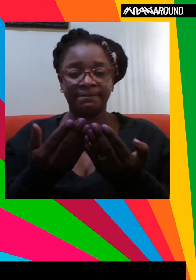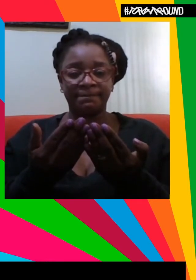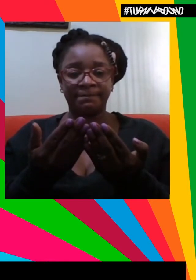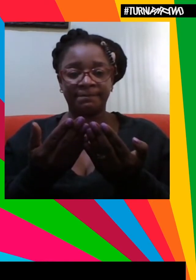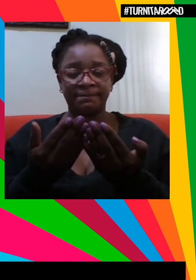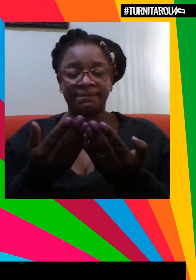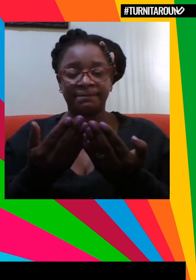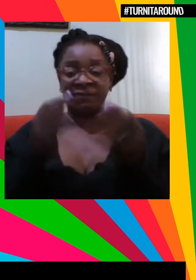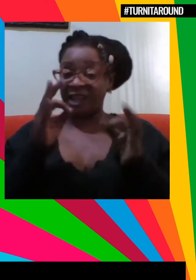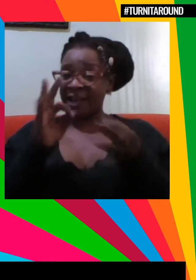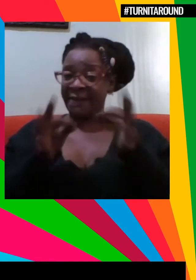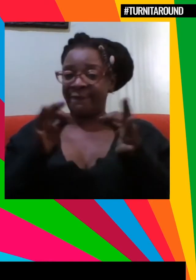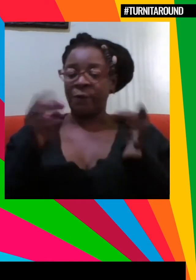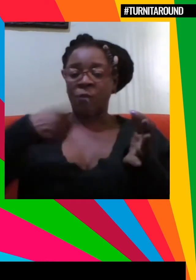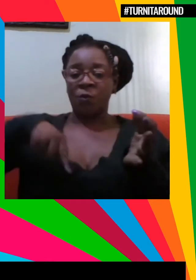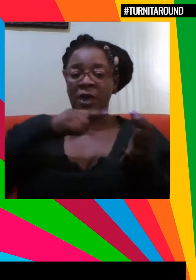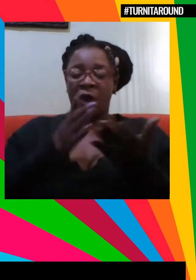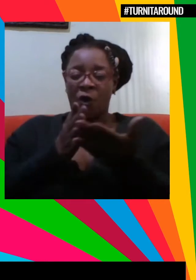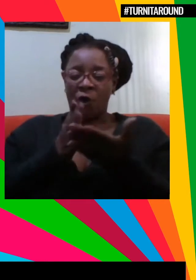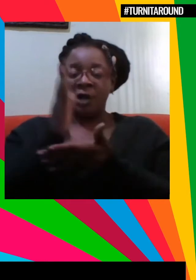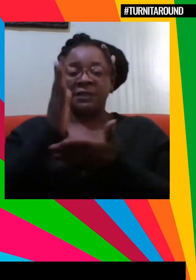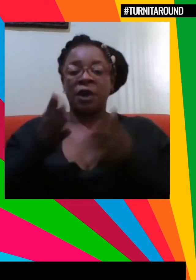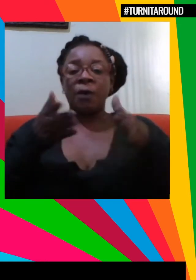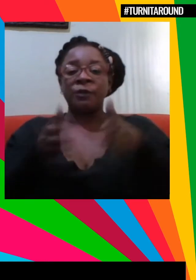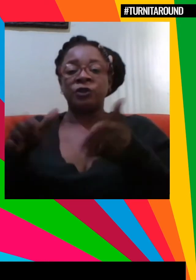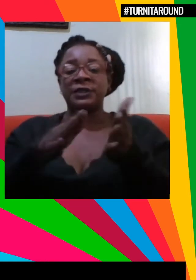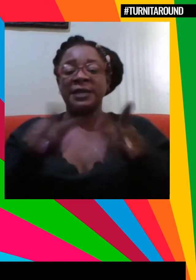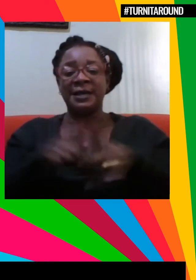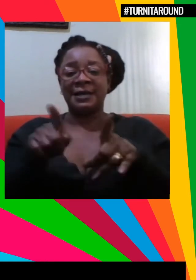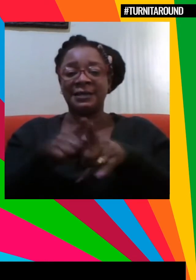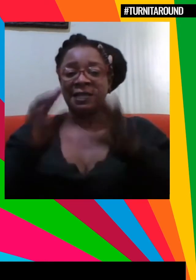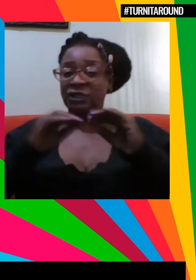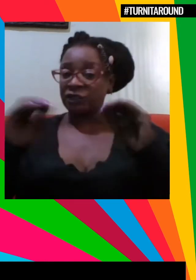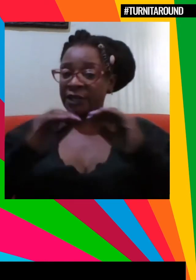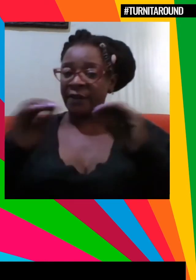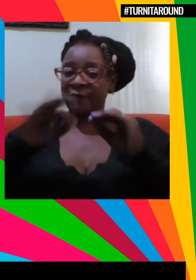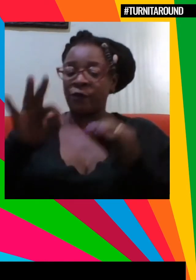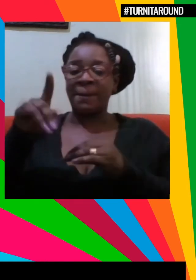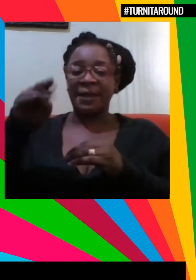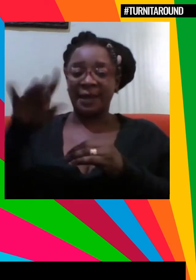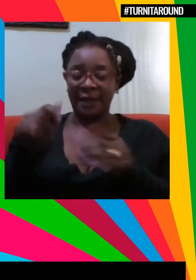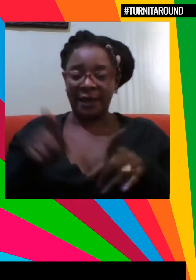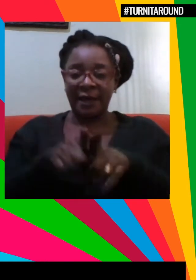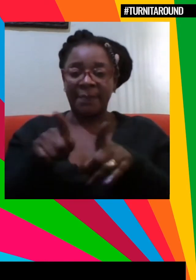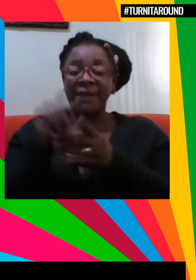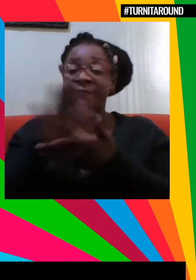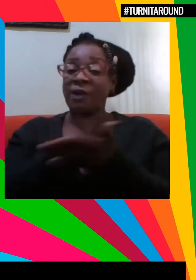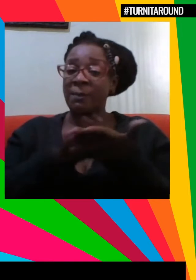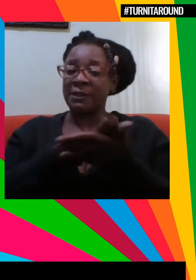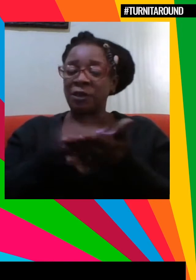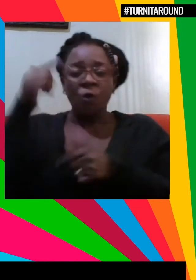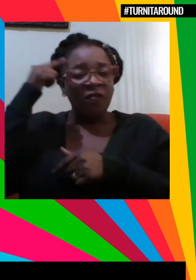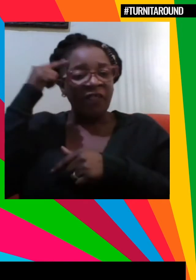harness this opportunity and this moment as a turning point for Haiti and for the environment, what do you think